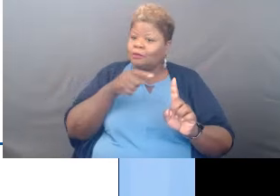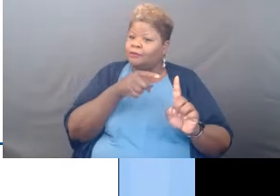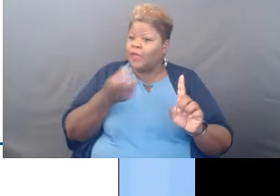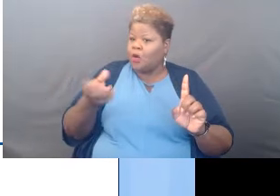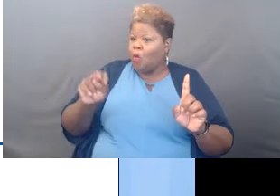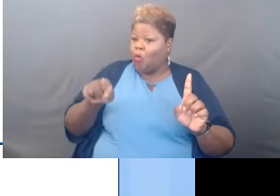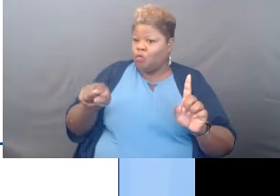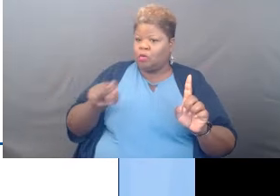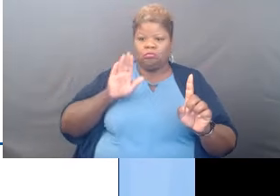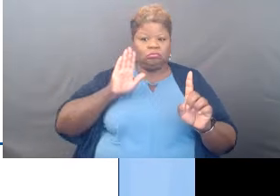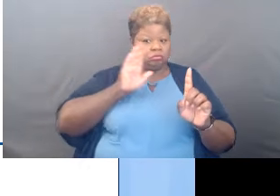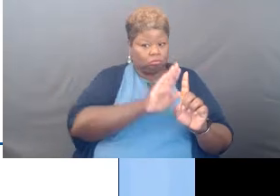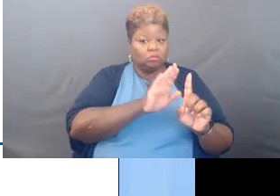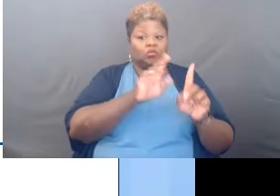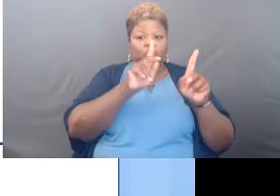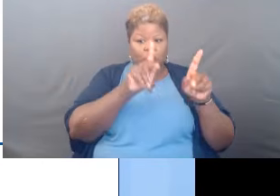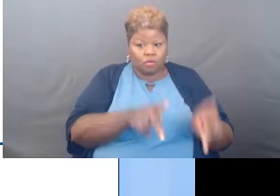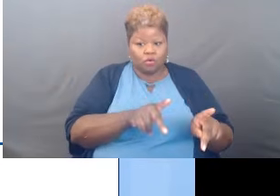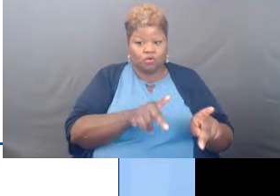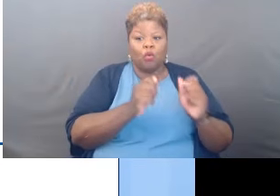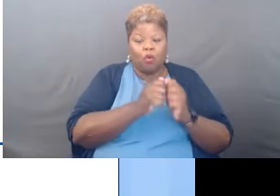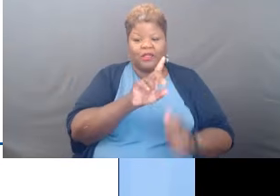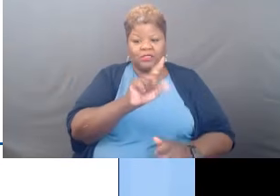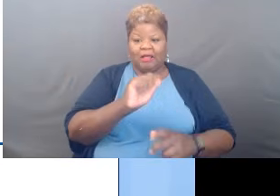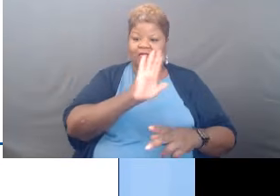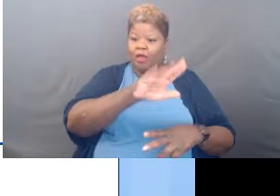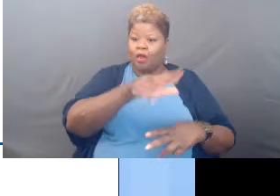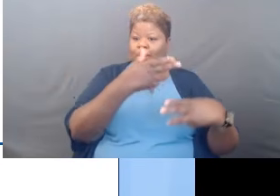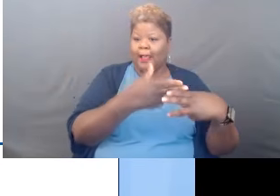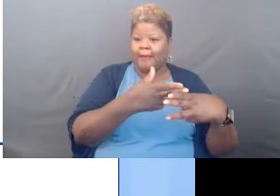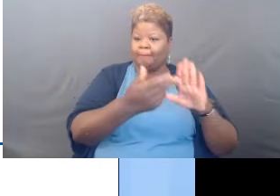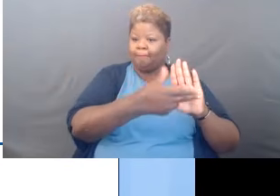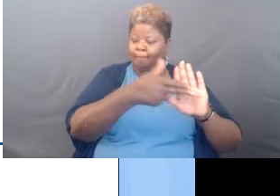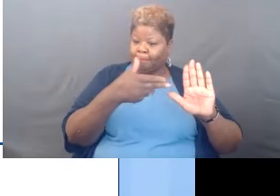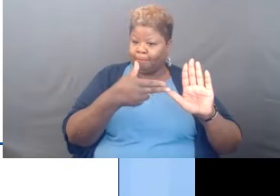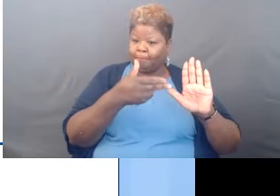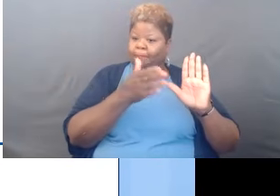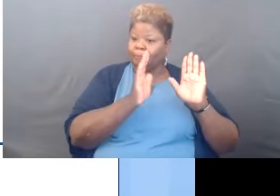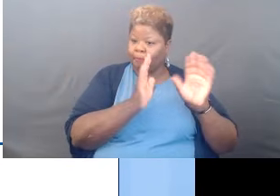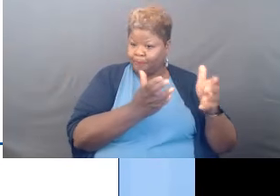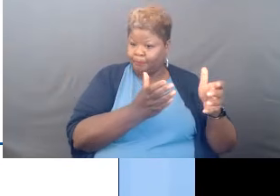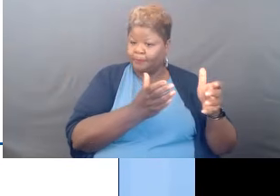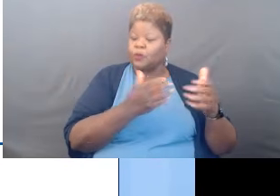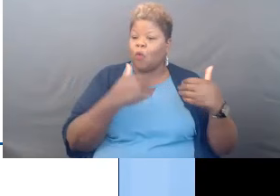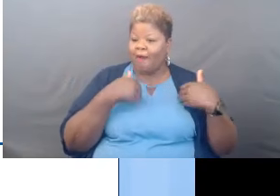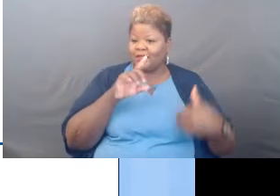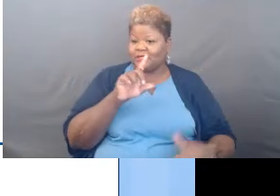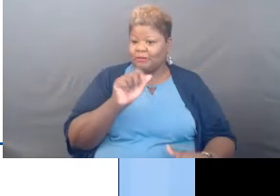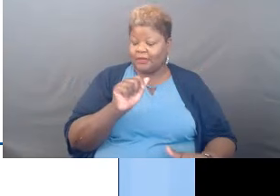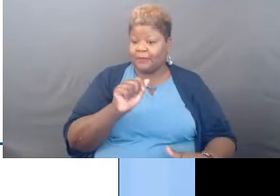own the account. The account is always going to be in the name of the individual with the disability.